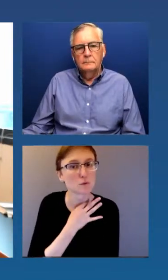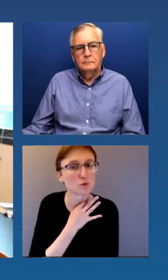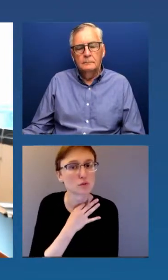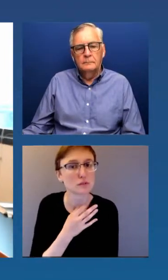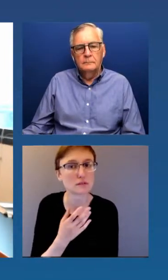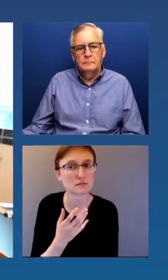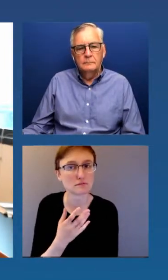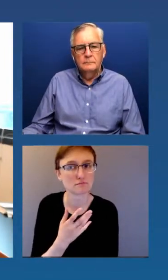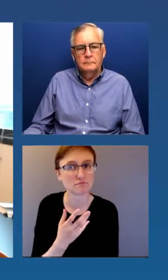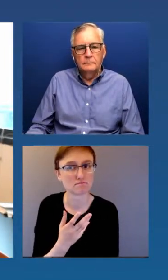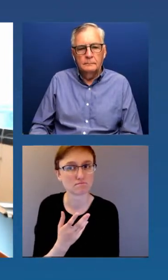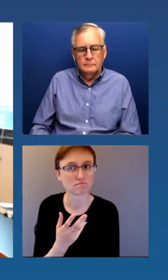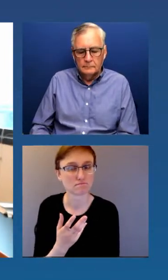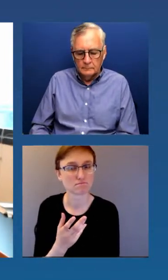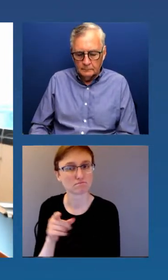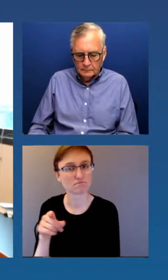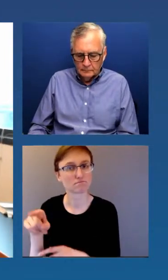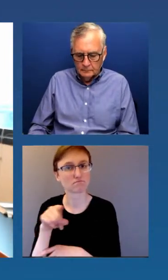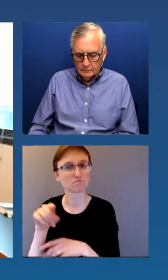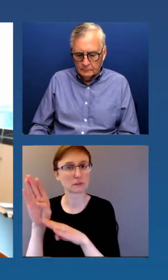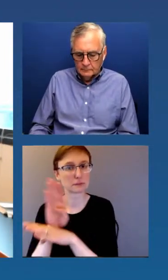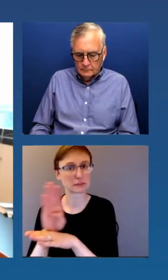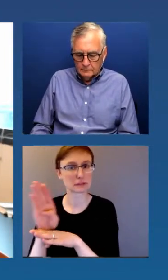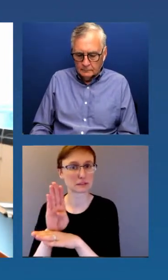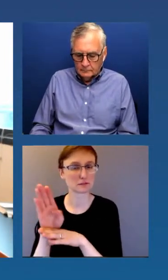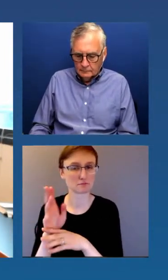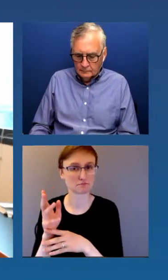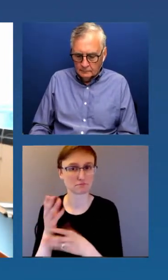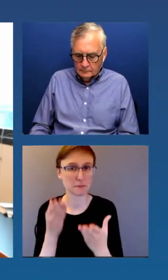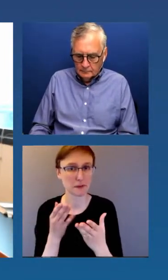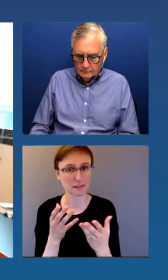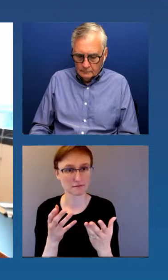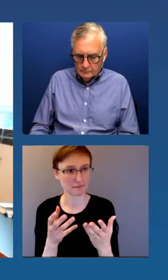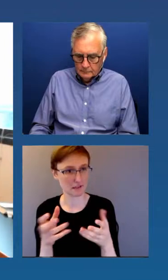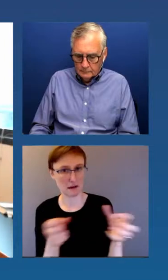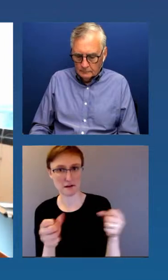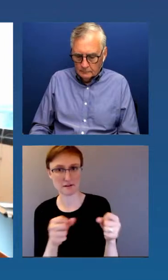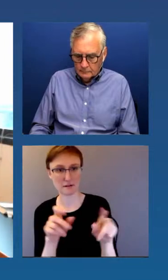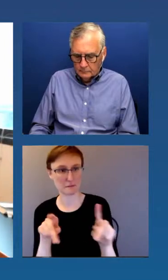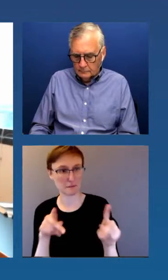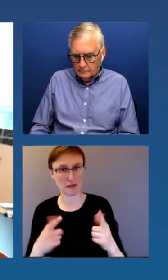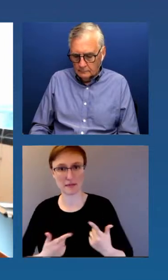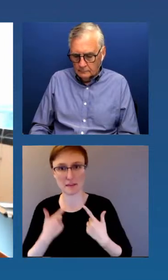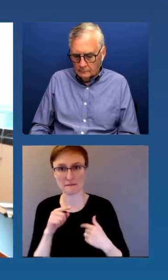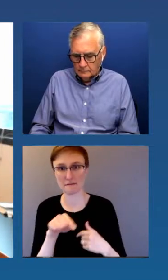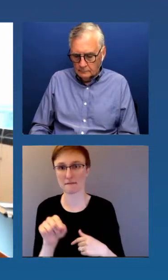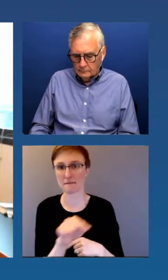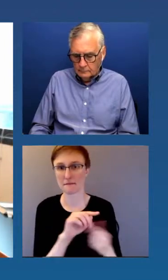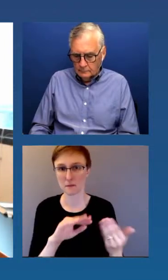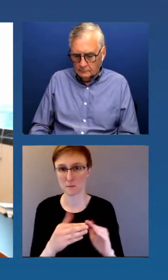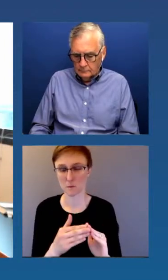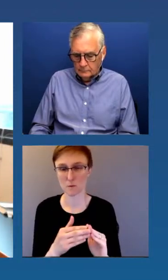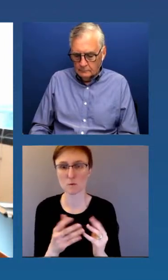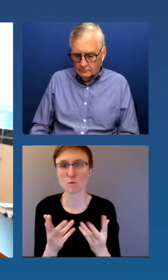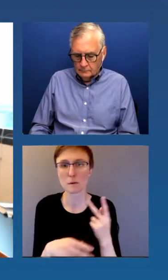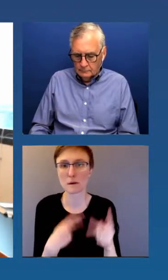might employ some of the people who live in those neighborhoods about the assistance for them.